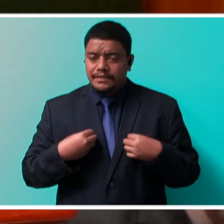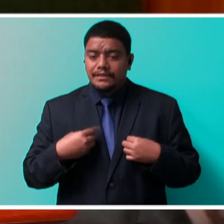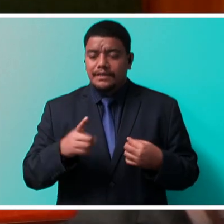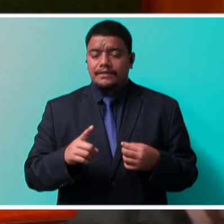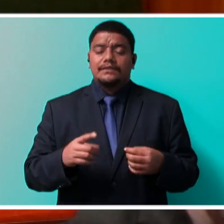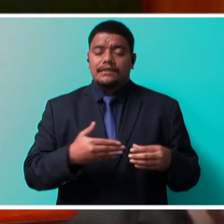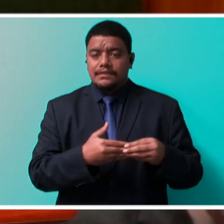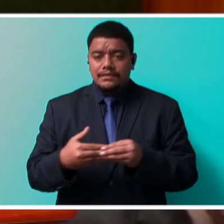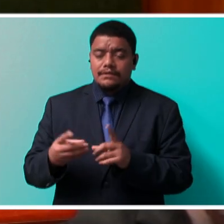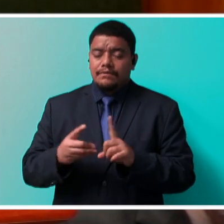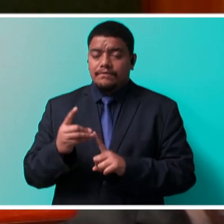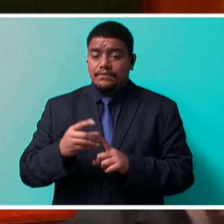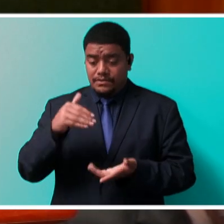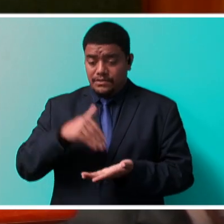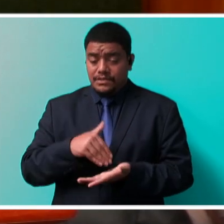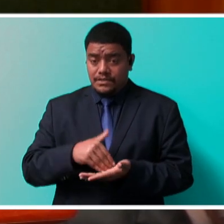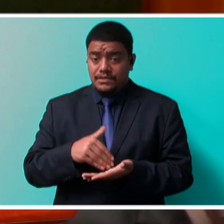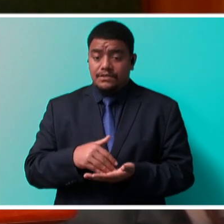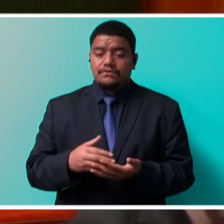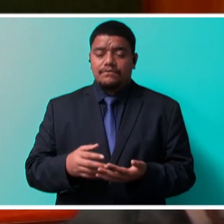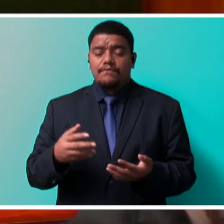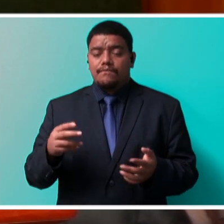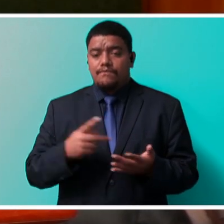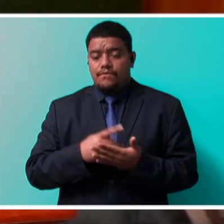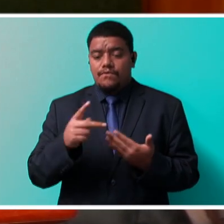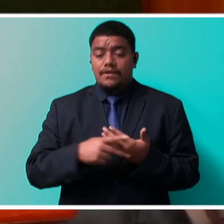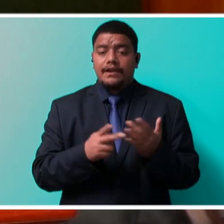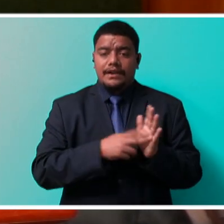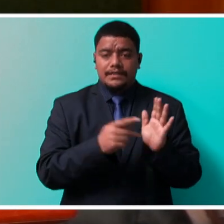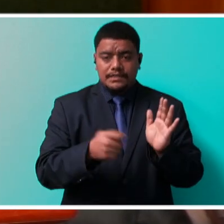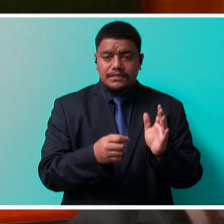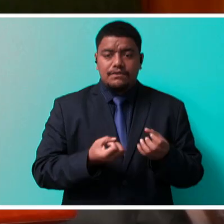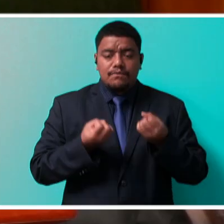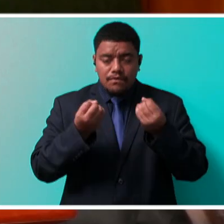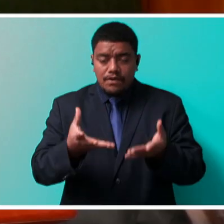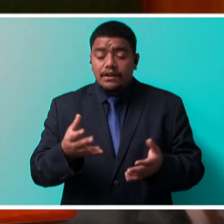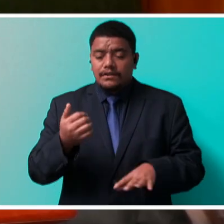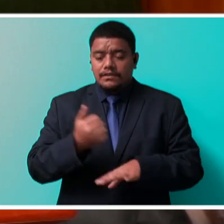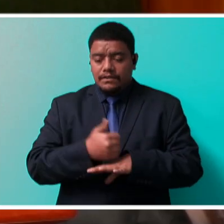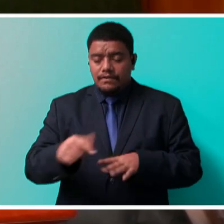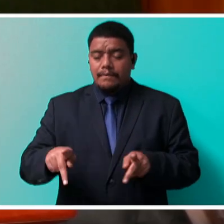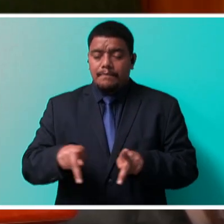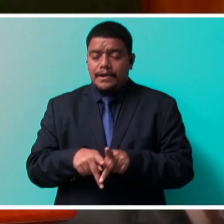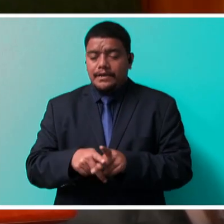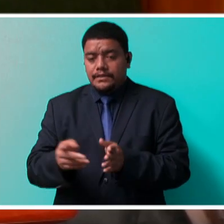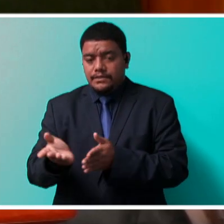development. In the Central Division, the Reach Outreach Program in Naithisiri provided coordinated government and partner